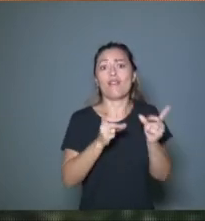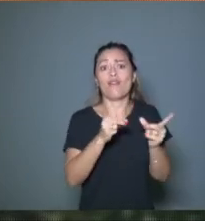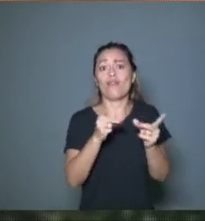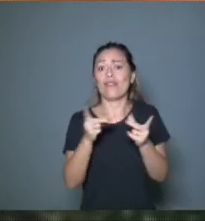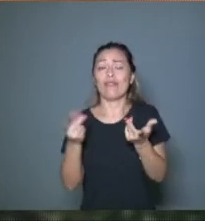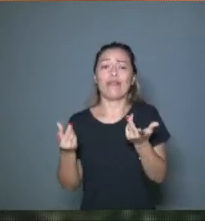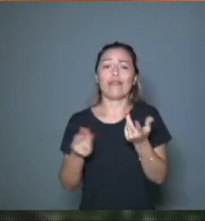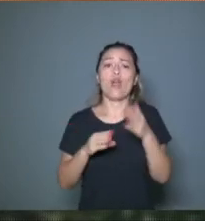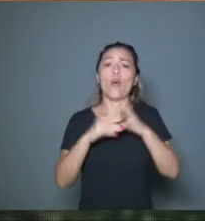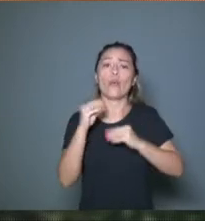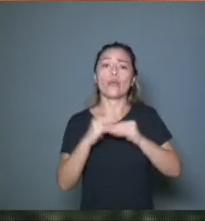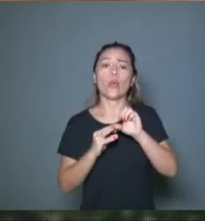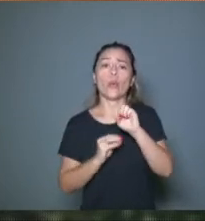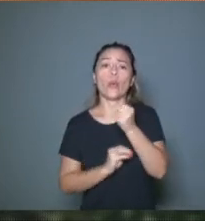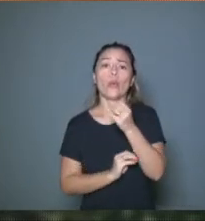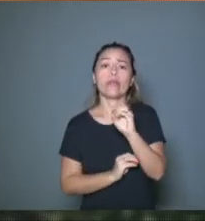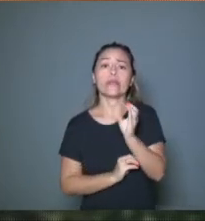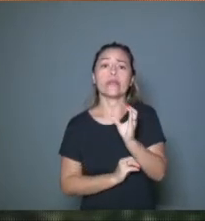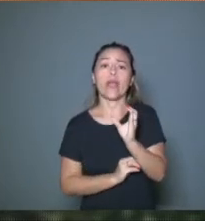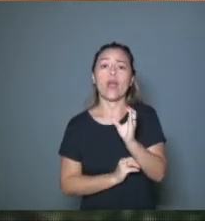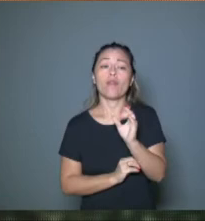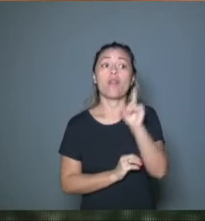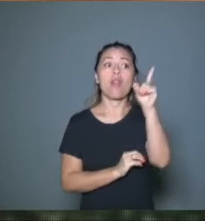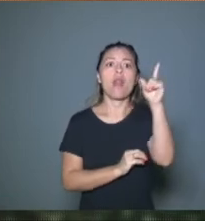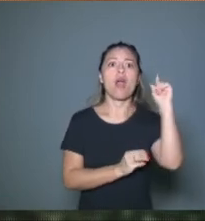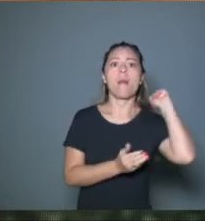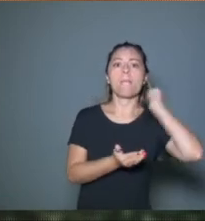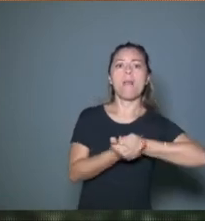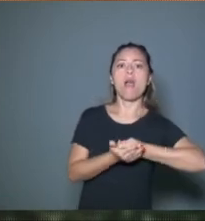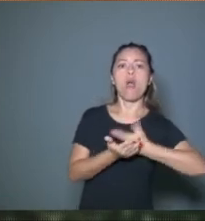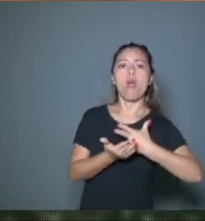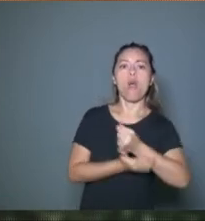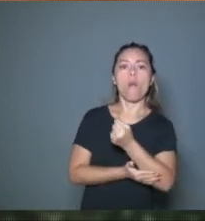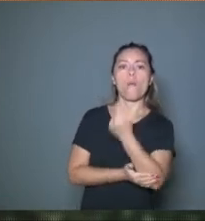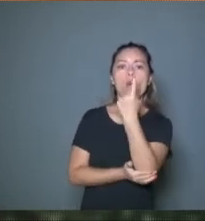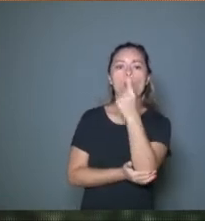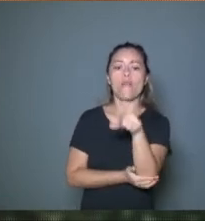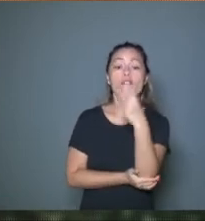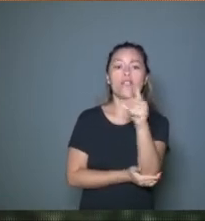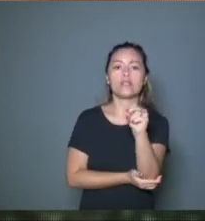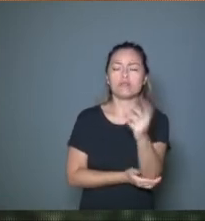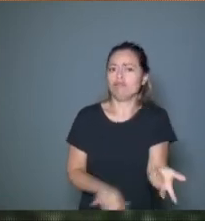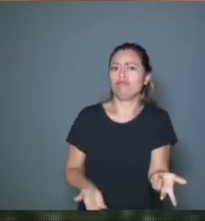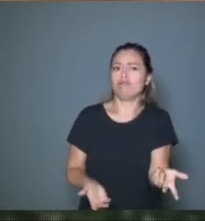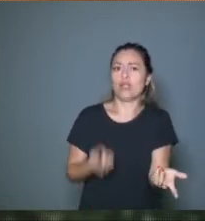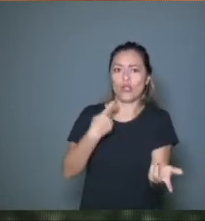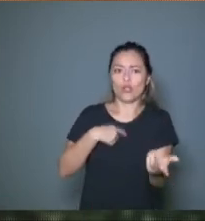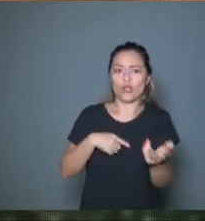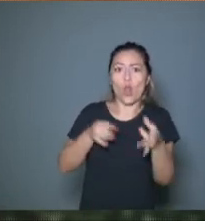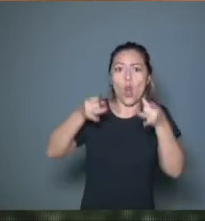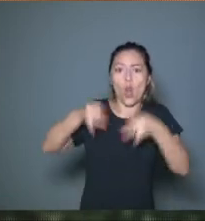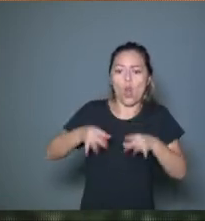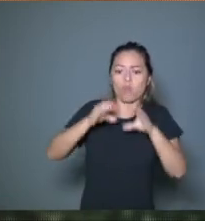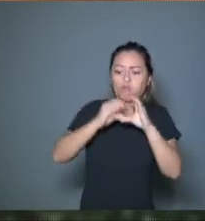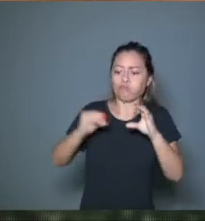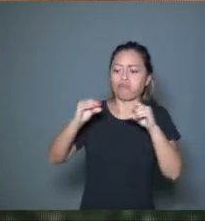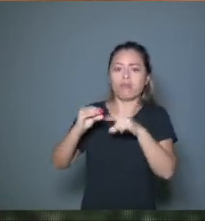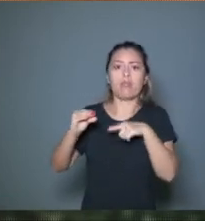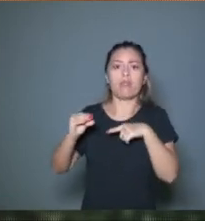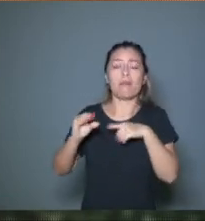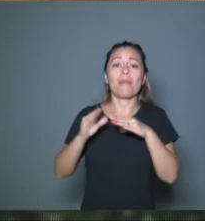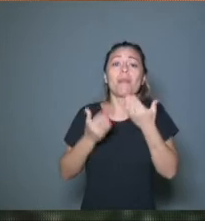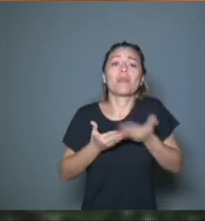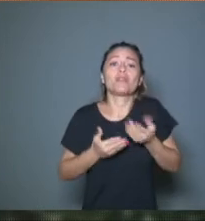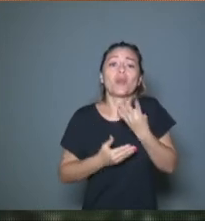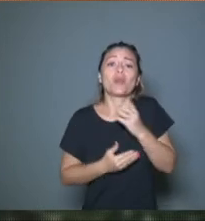course, we sold cotton at 80 cents and the market was paying 1.120. So at 80,